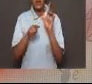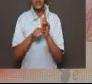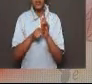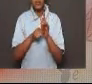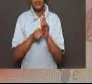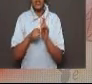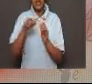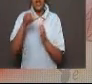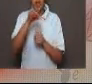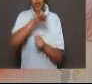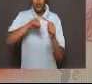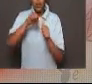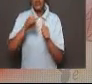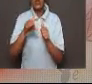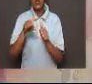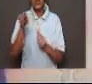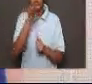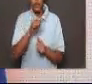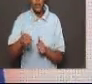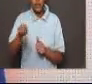of atomic orbitals.